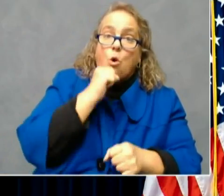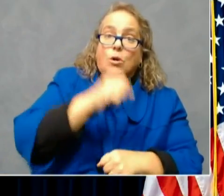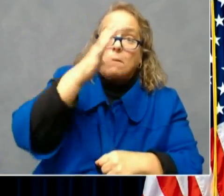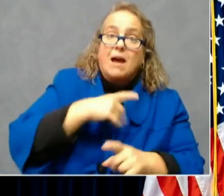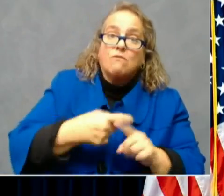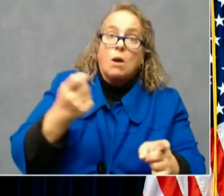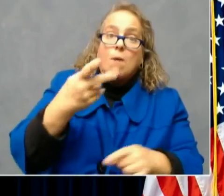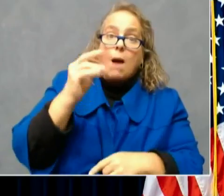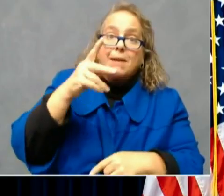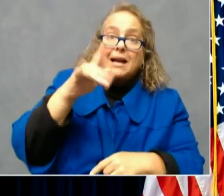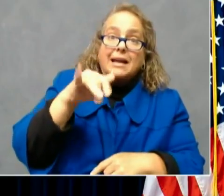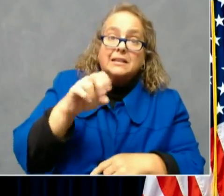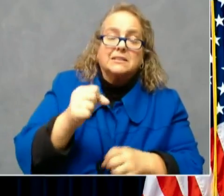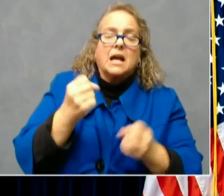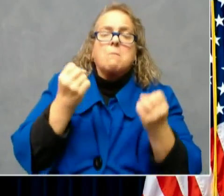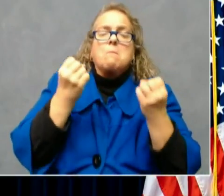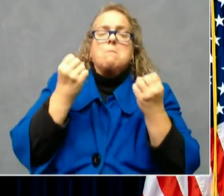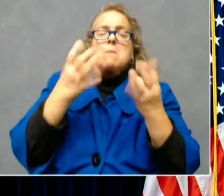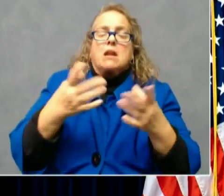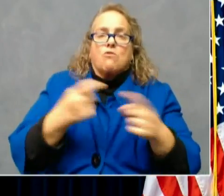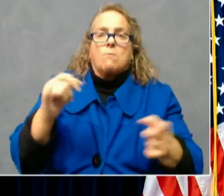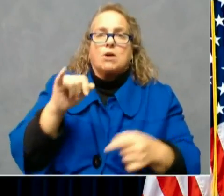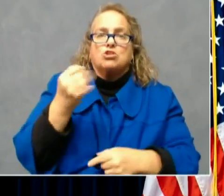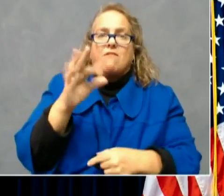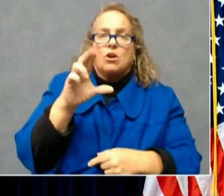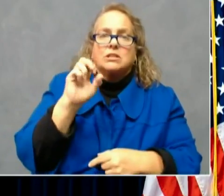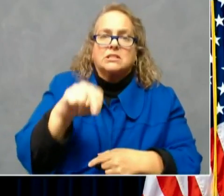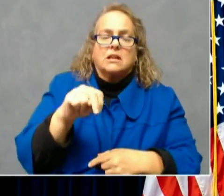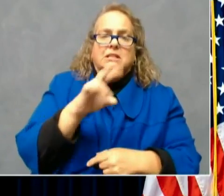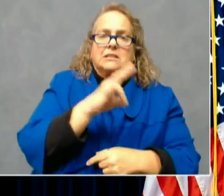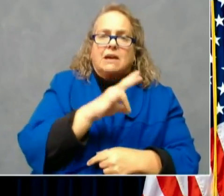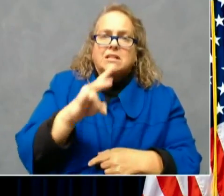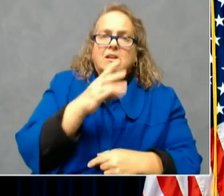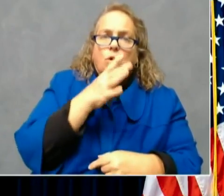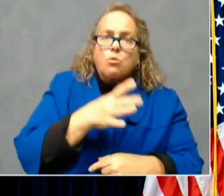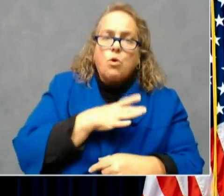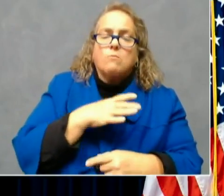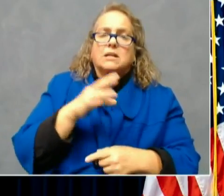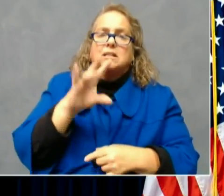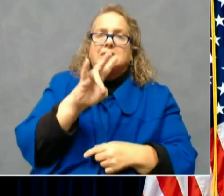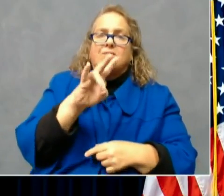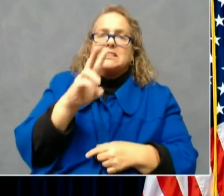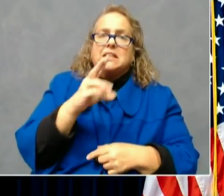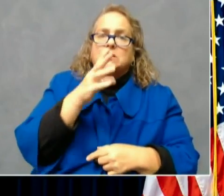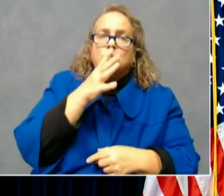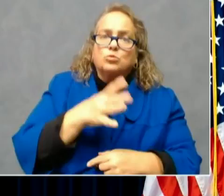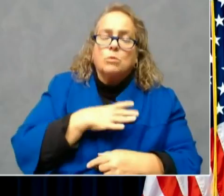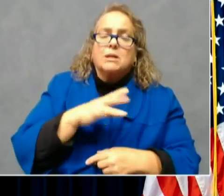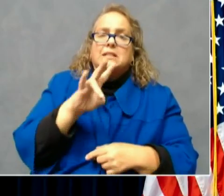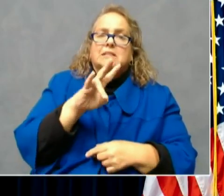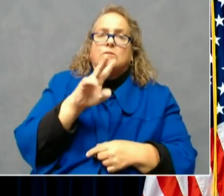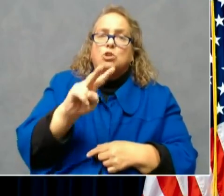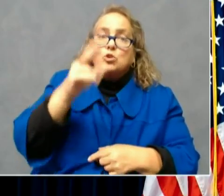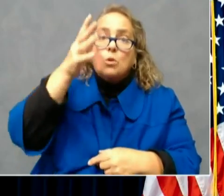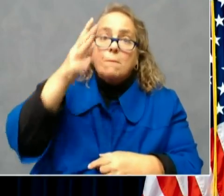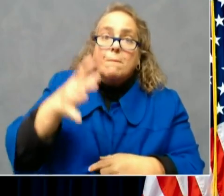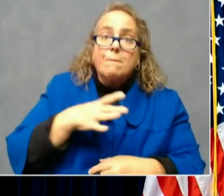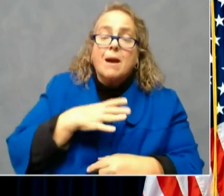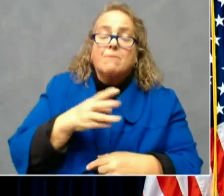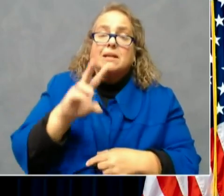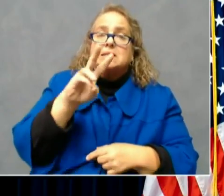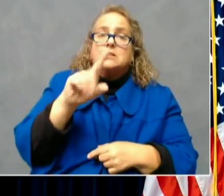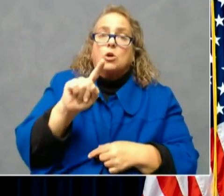from Jefferson, including a 77-year-old woman, 76-year-old woman, 72-year-old man, 61-year-old